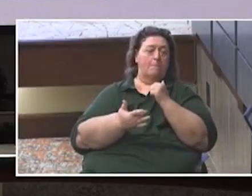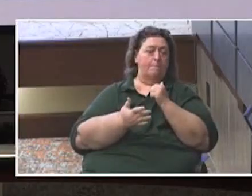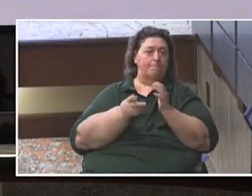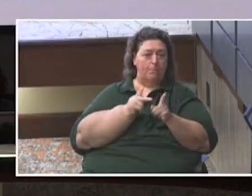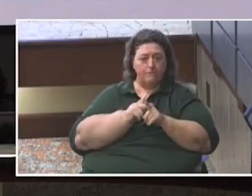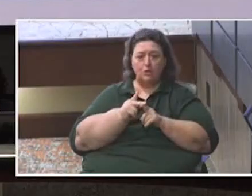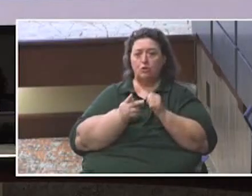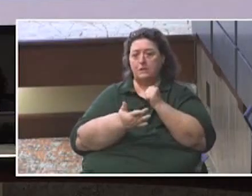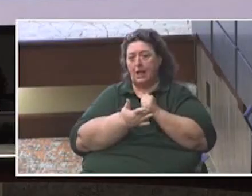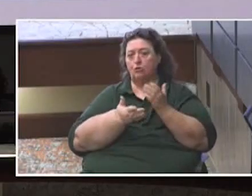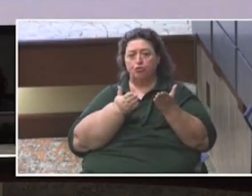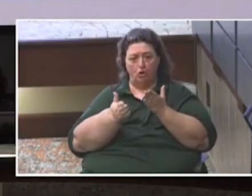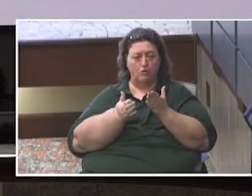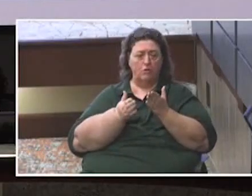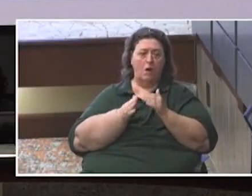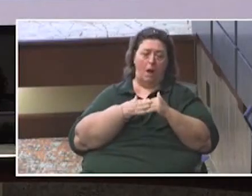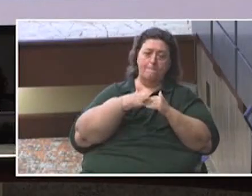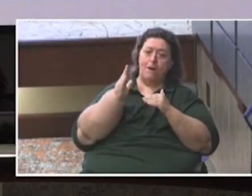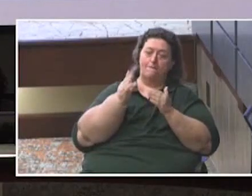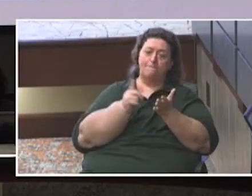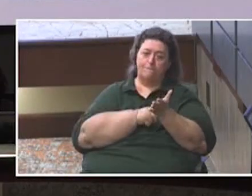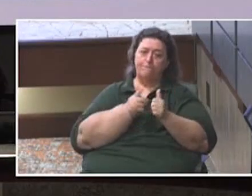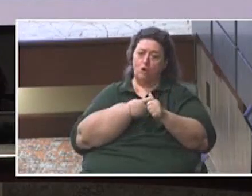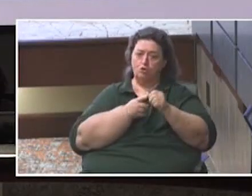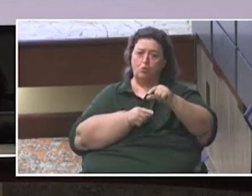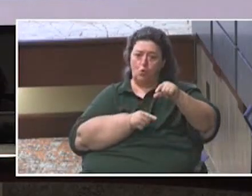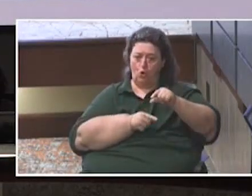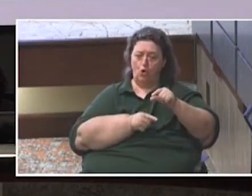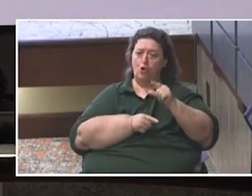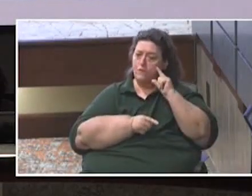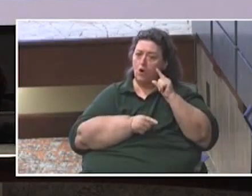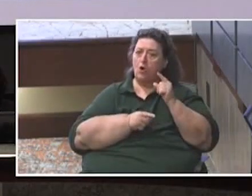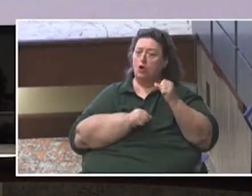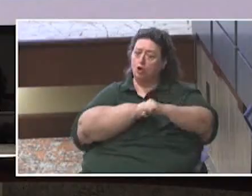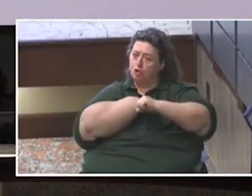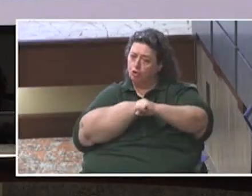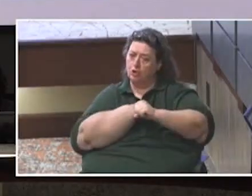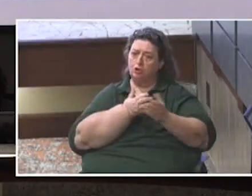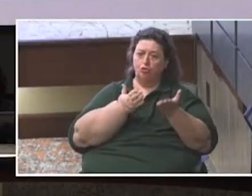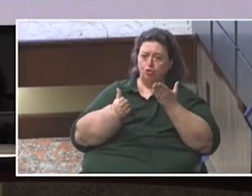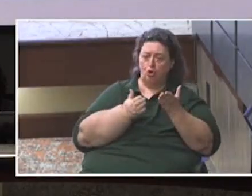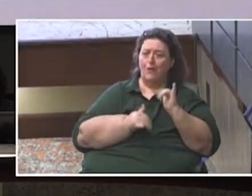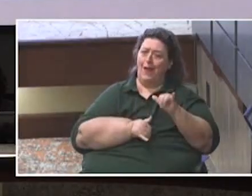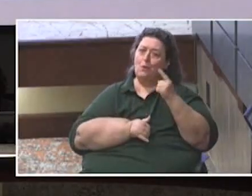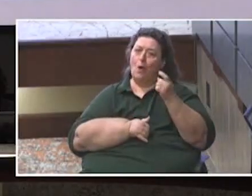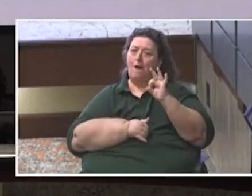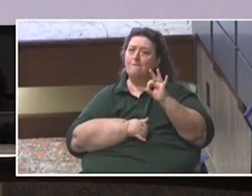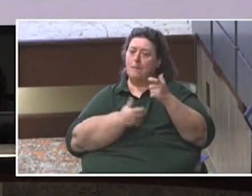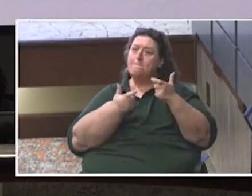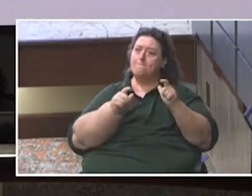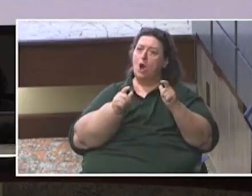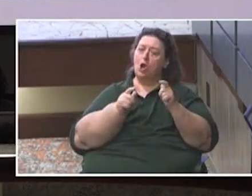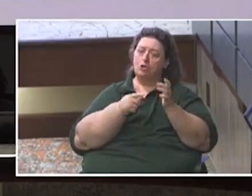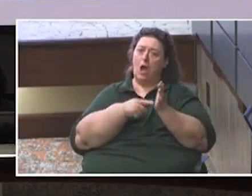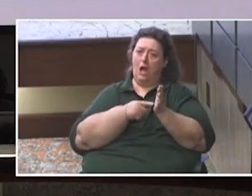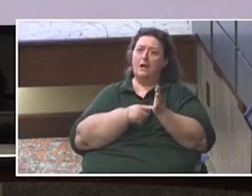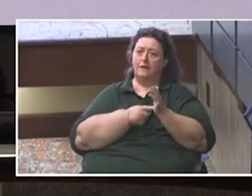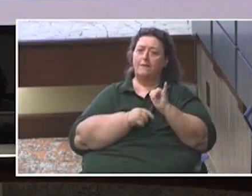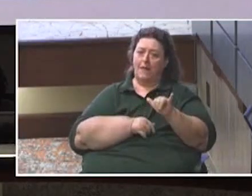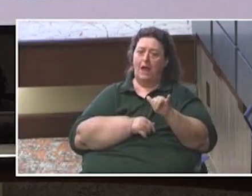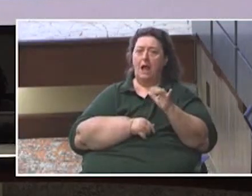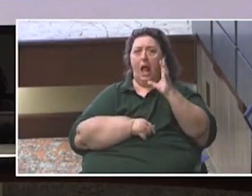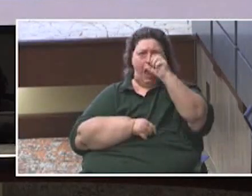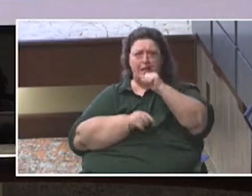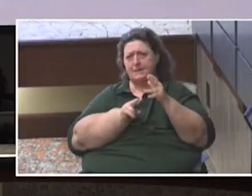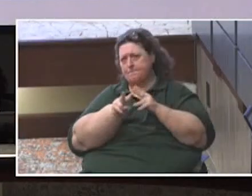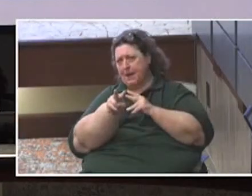above the first quarter levels for encumbrances for security services is one of the major encumbrances there.